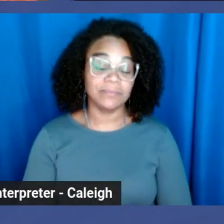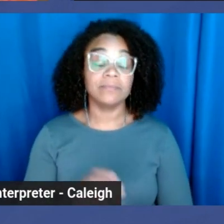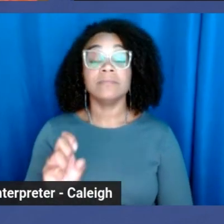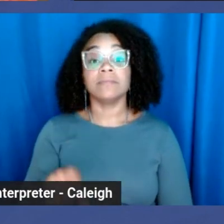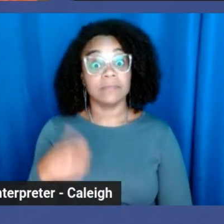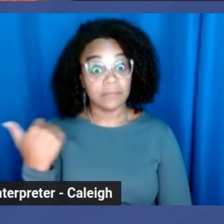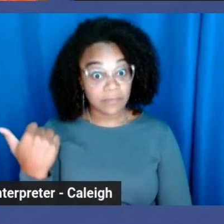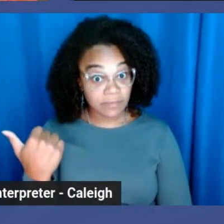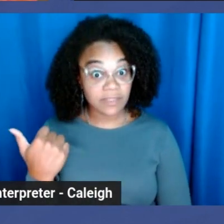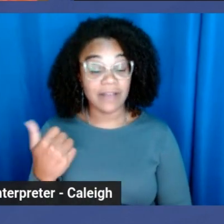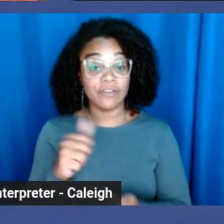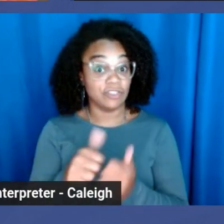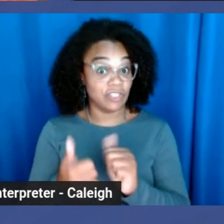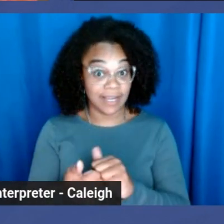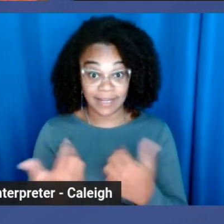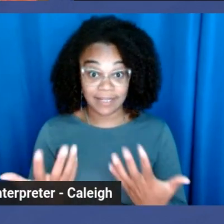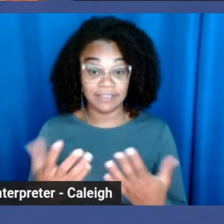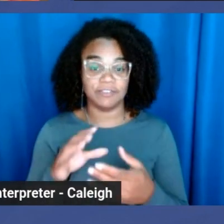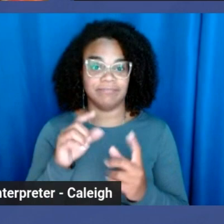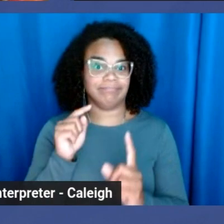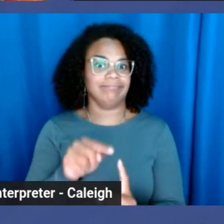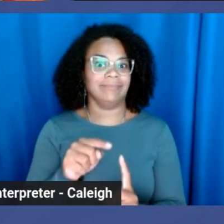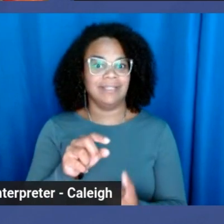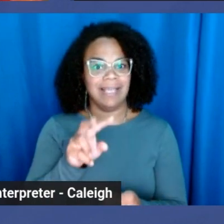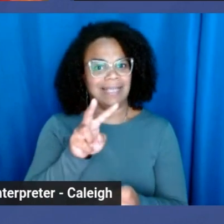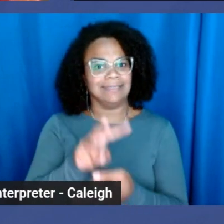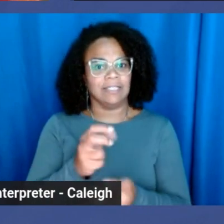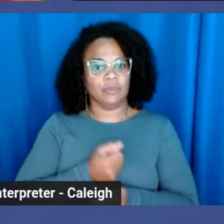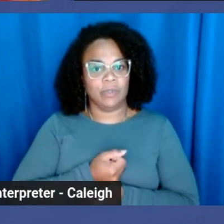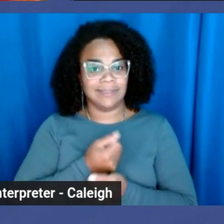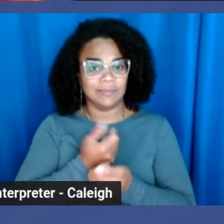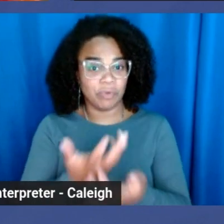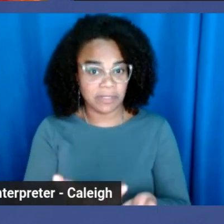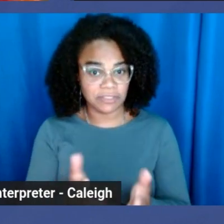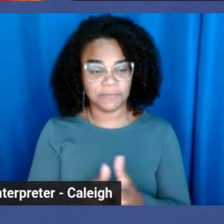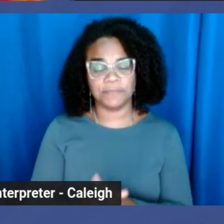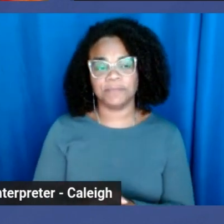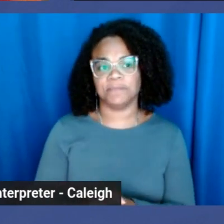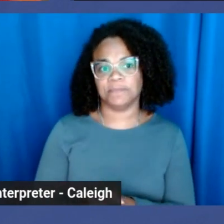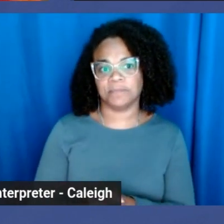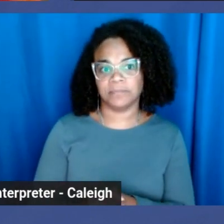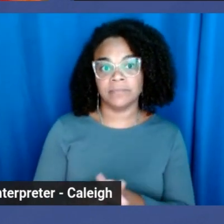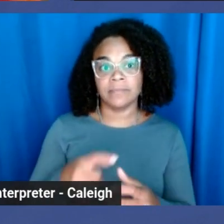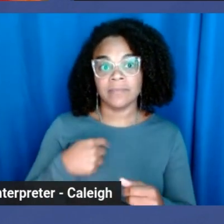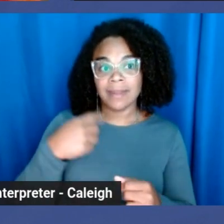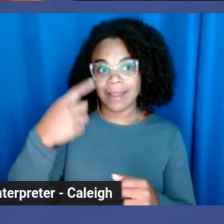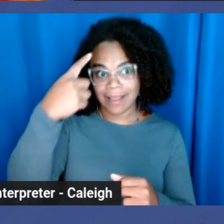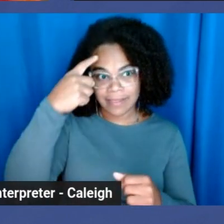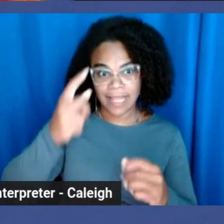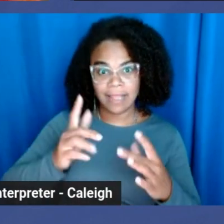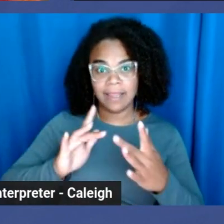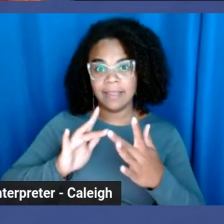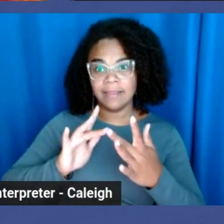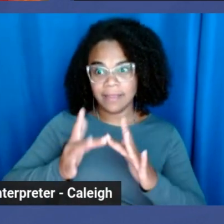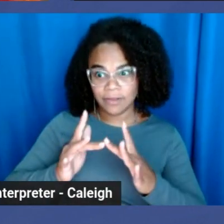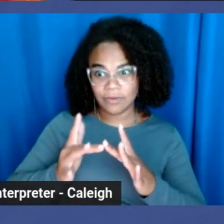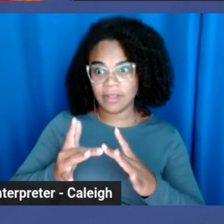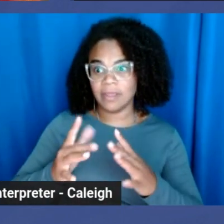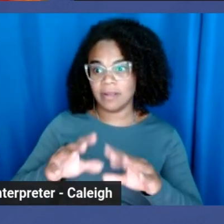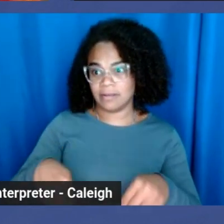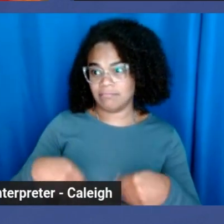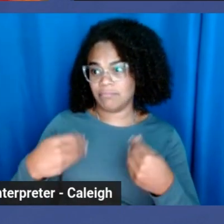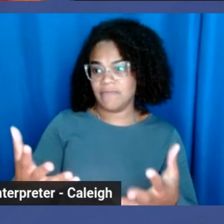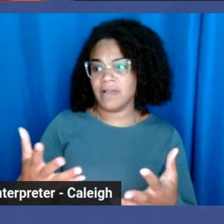Another change is around sexual expression. I think the internet has provided